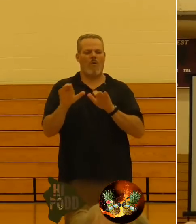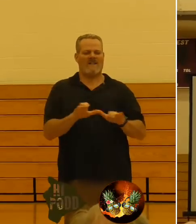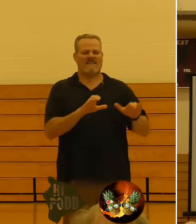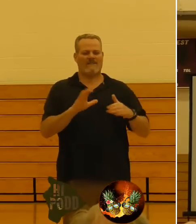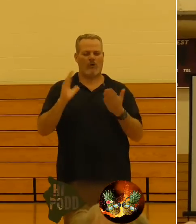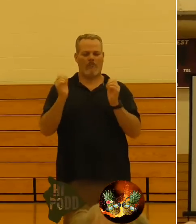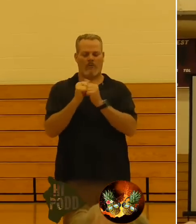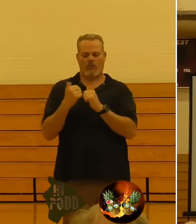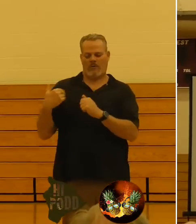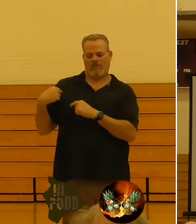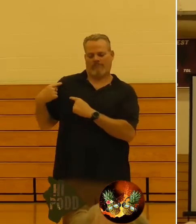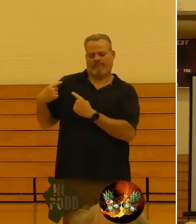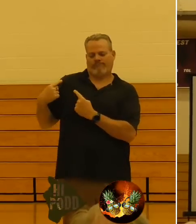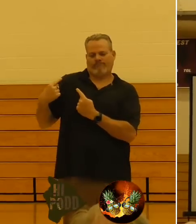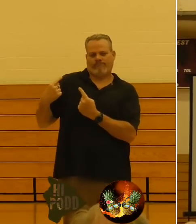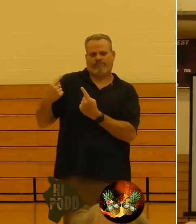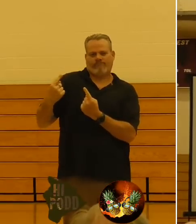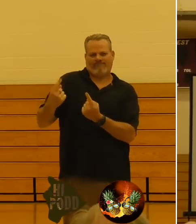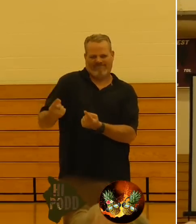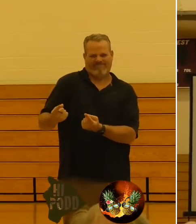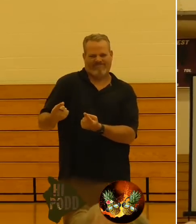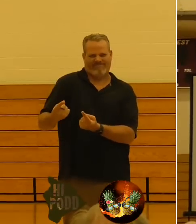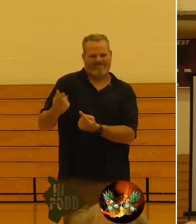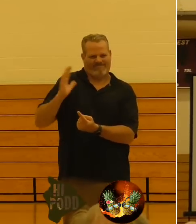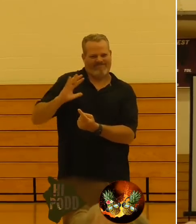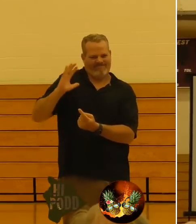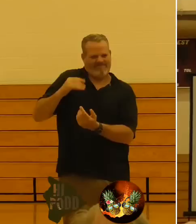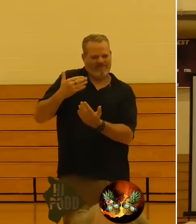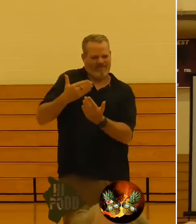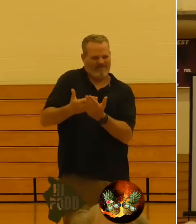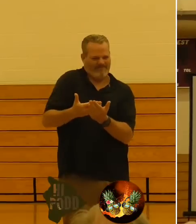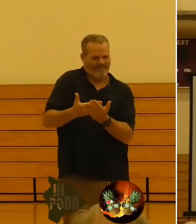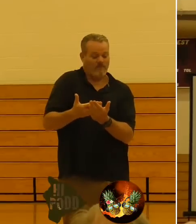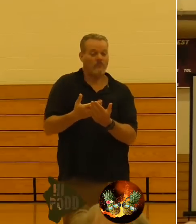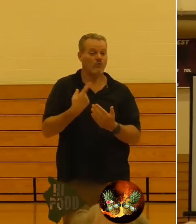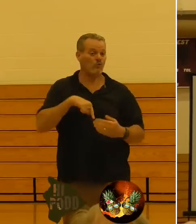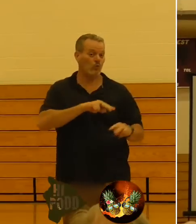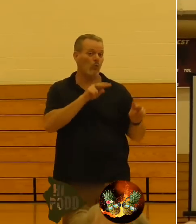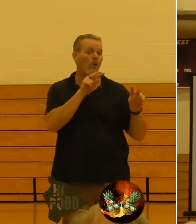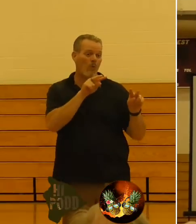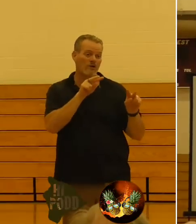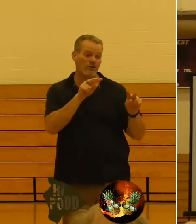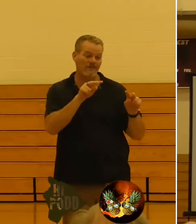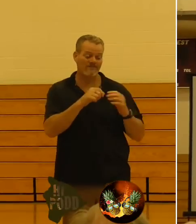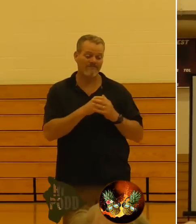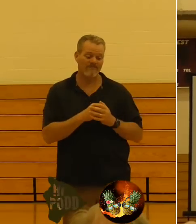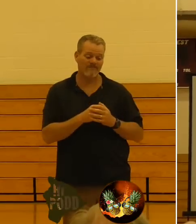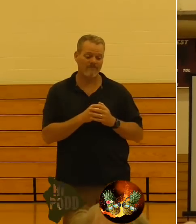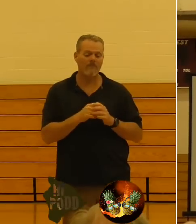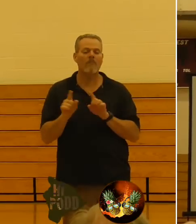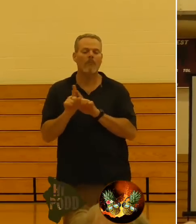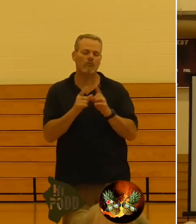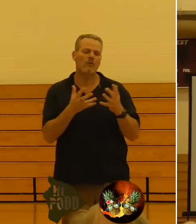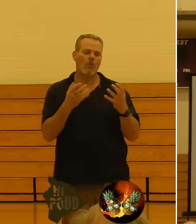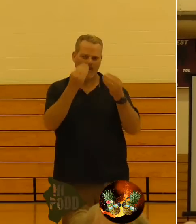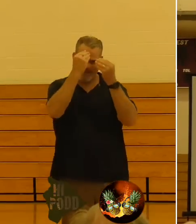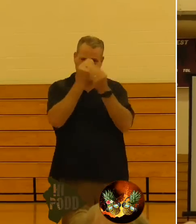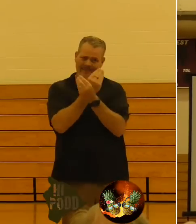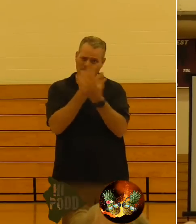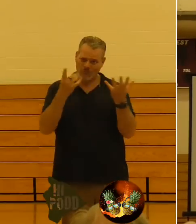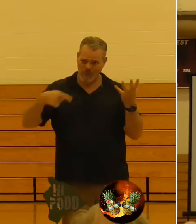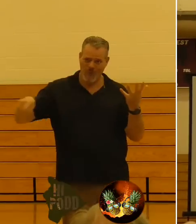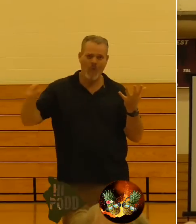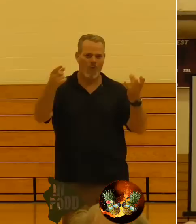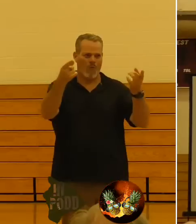in the past, the period just before that. So we're watching, but we also want to be transparent and let you